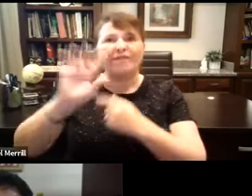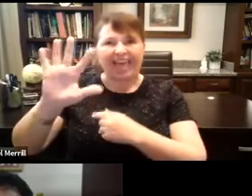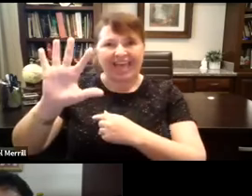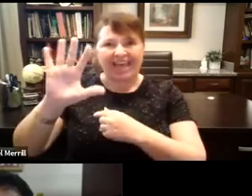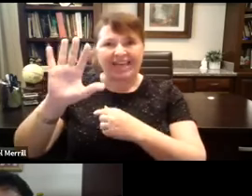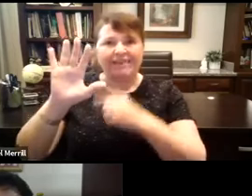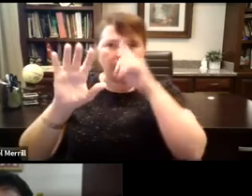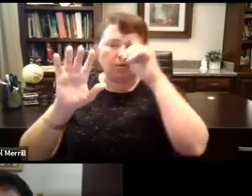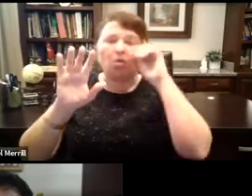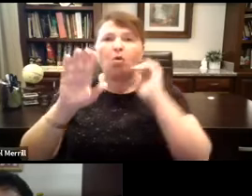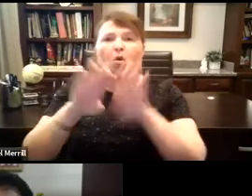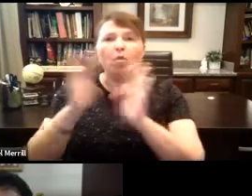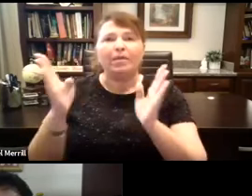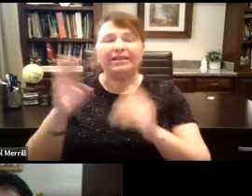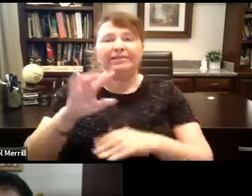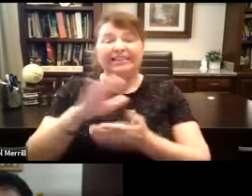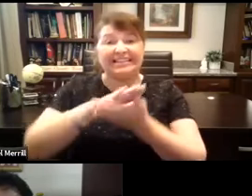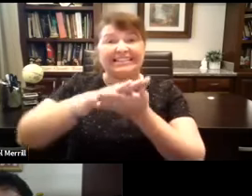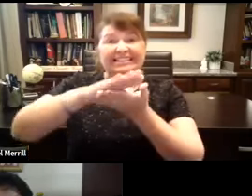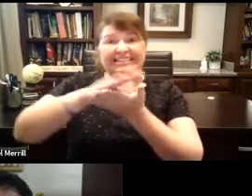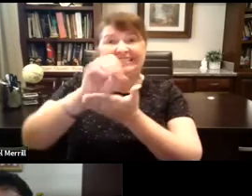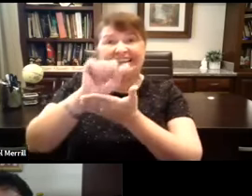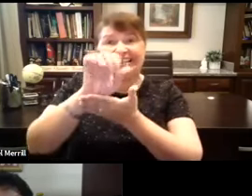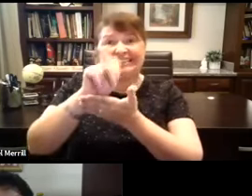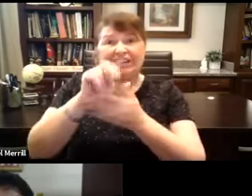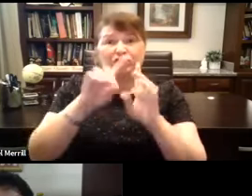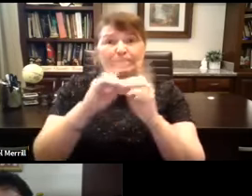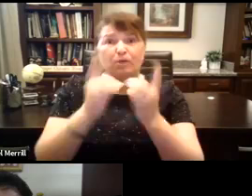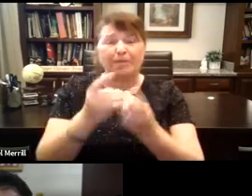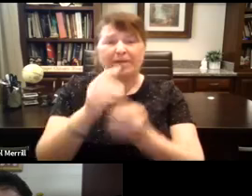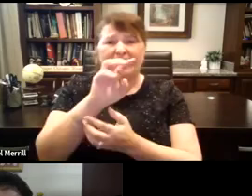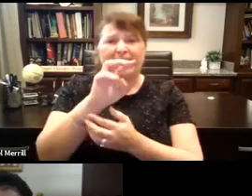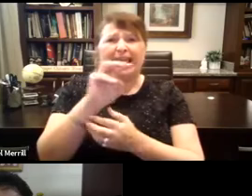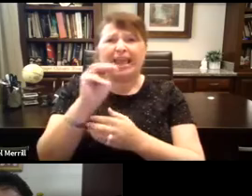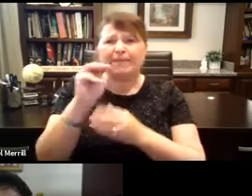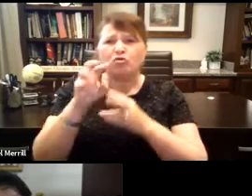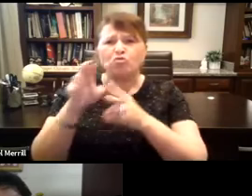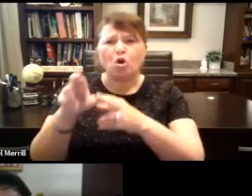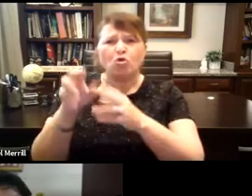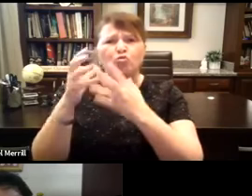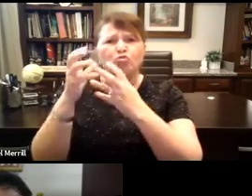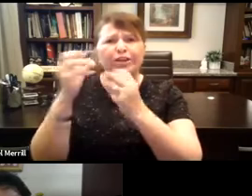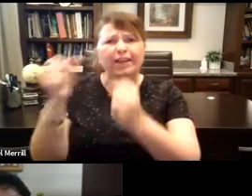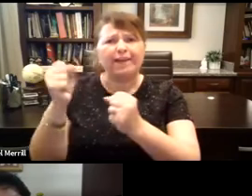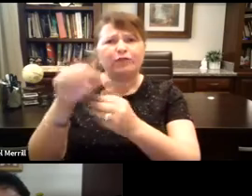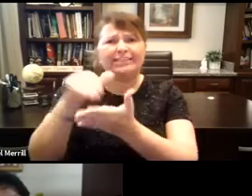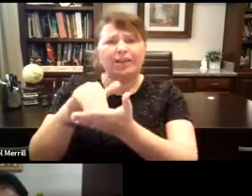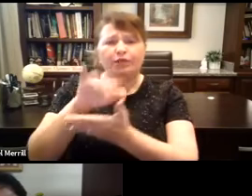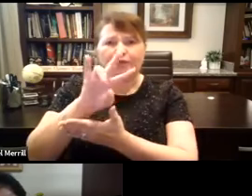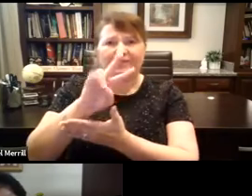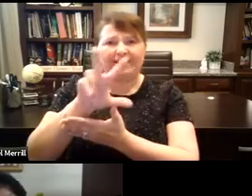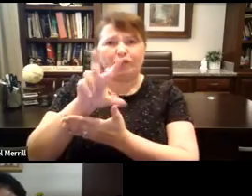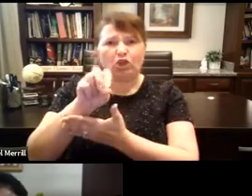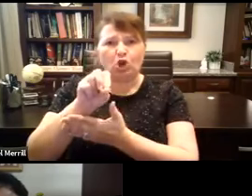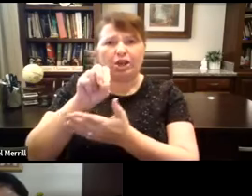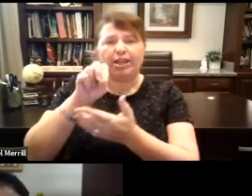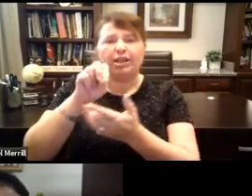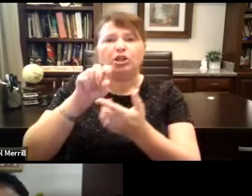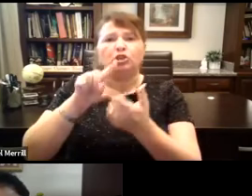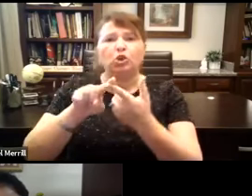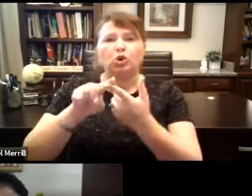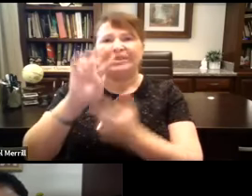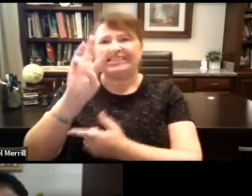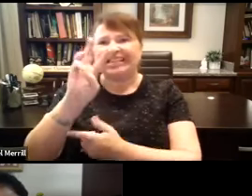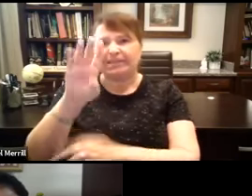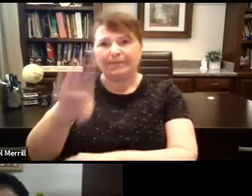p.m. The sanitation department, the M Road Recovery Center, will be open from 7:30 a.m. to 6